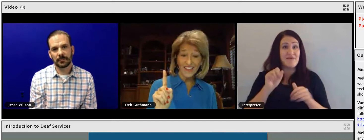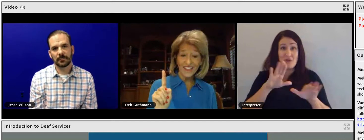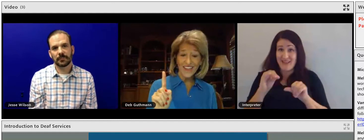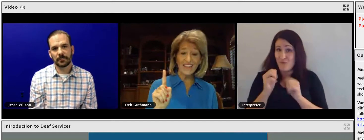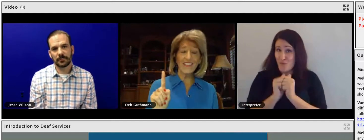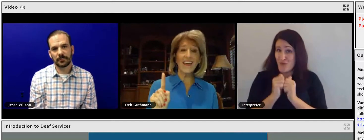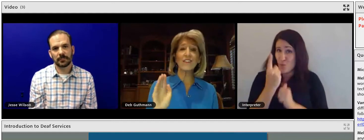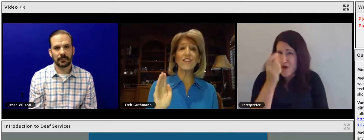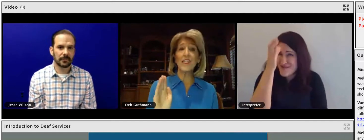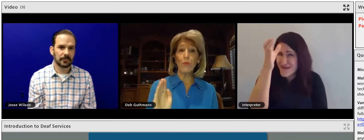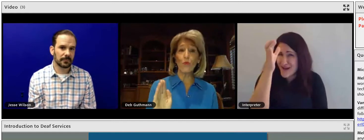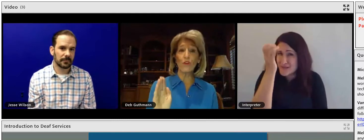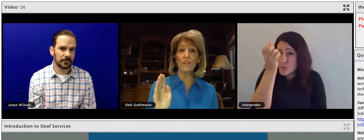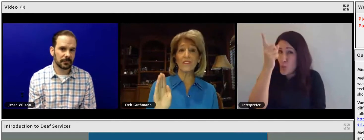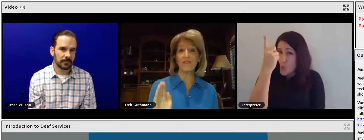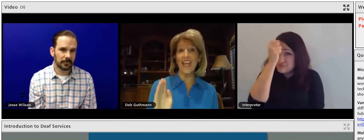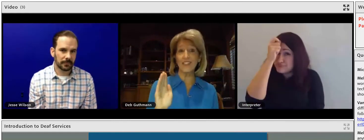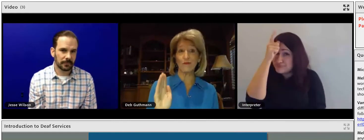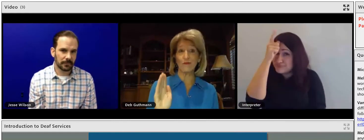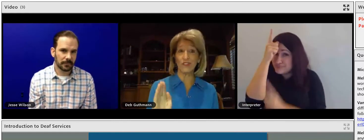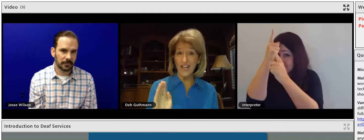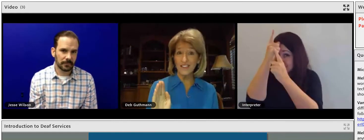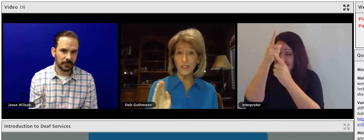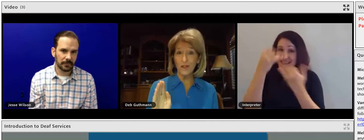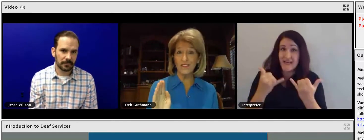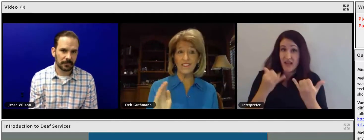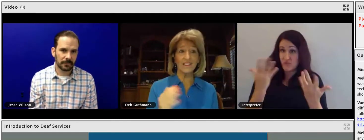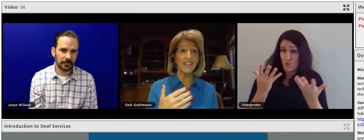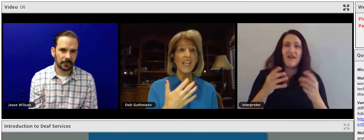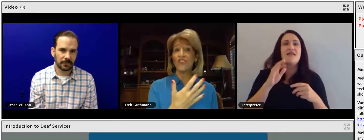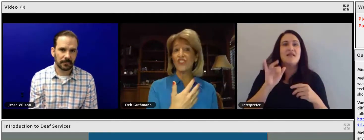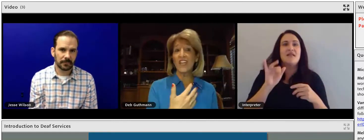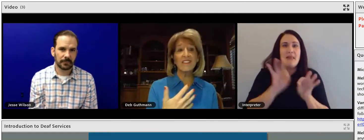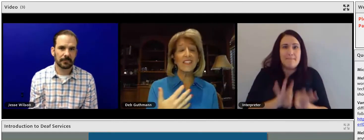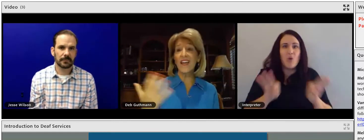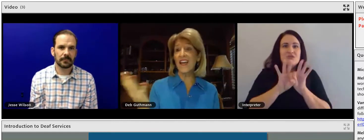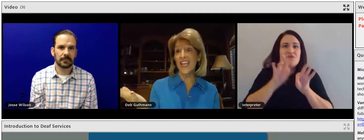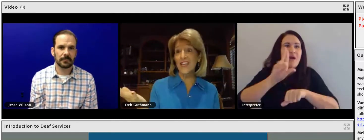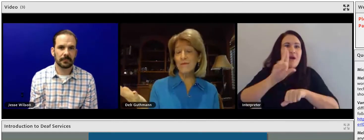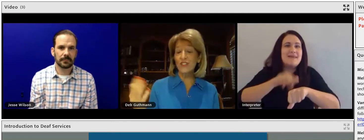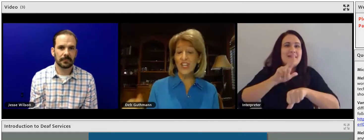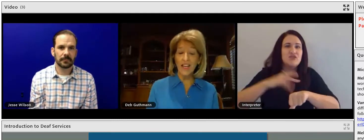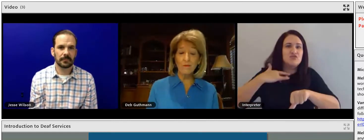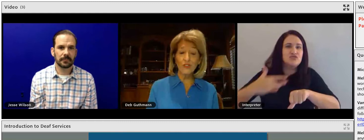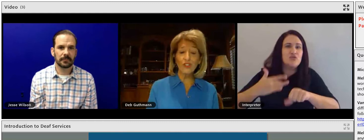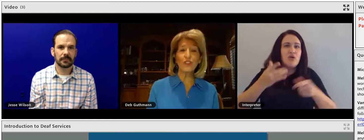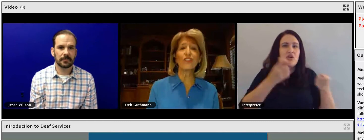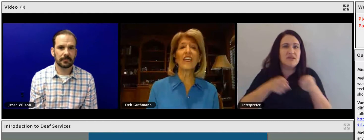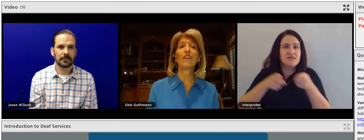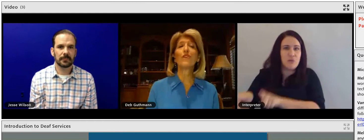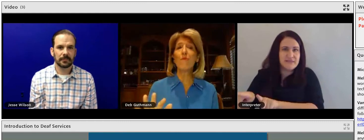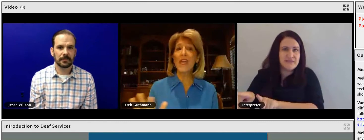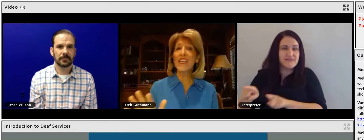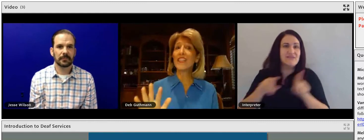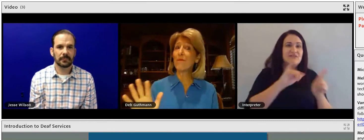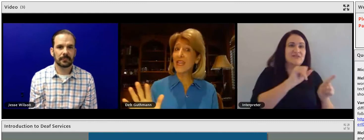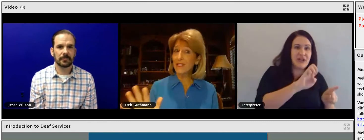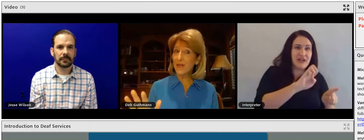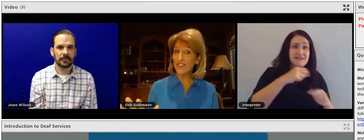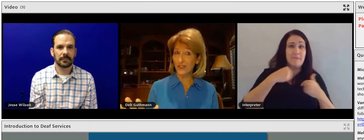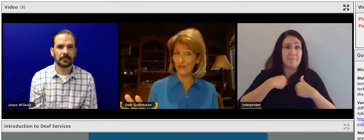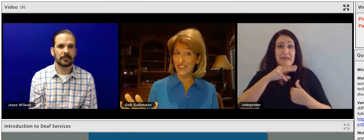one concept today, that is the importance of natural consequences. Jesse and I, and Michelle, I'm sure, could